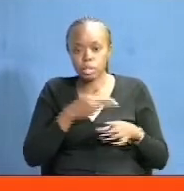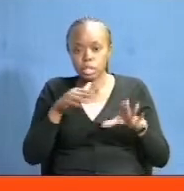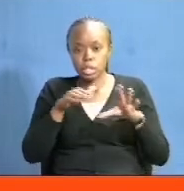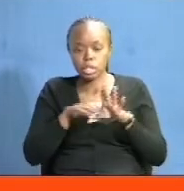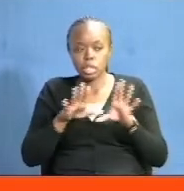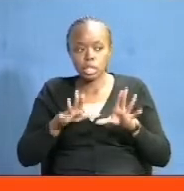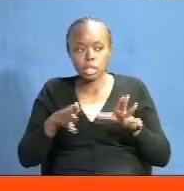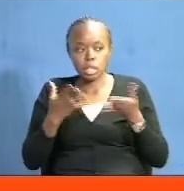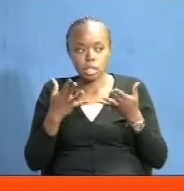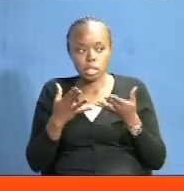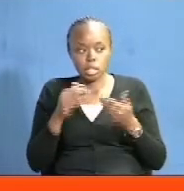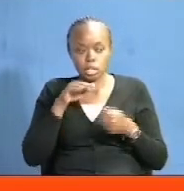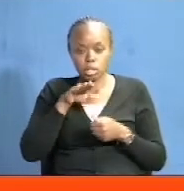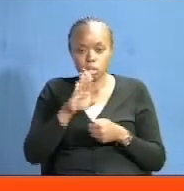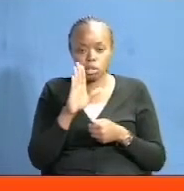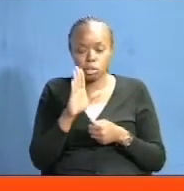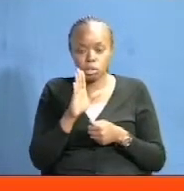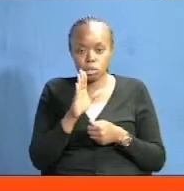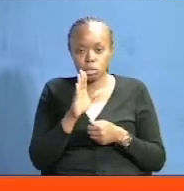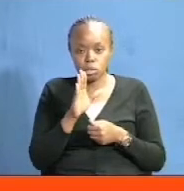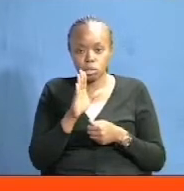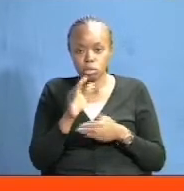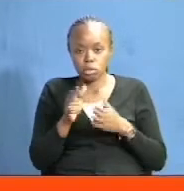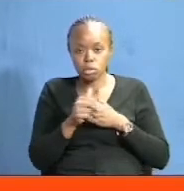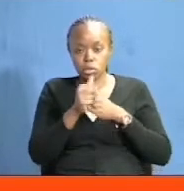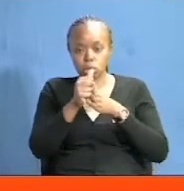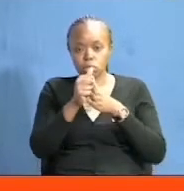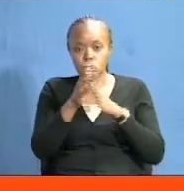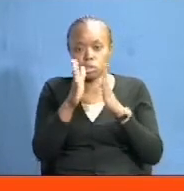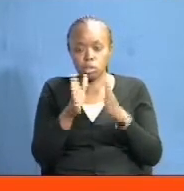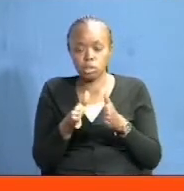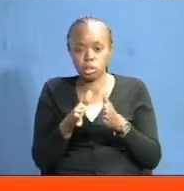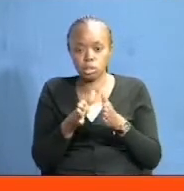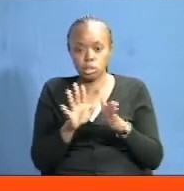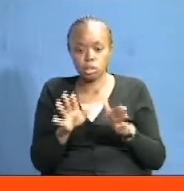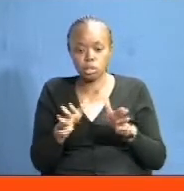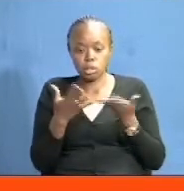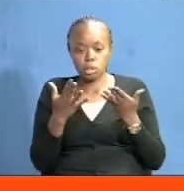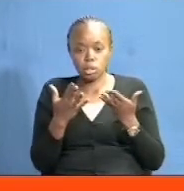has your leadership, how has